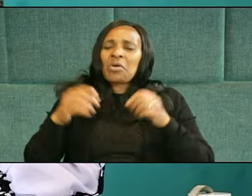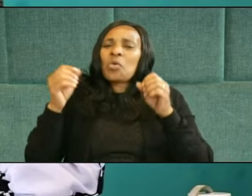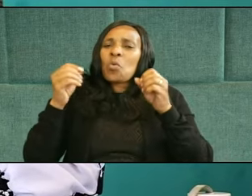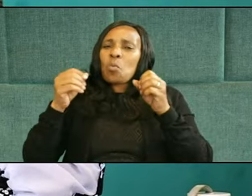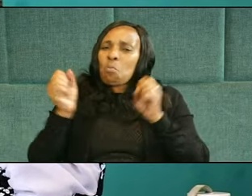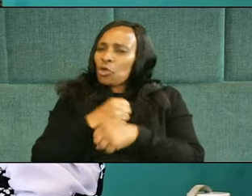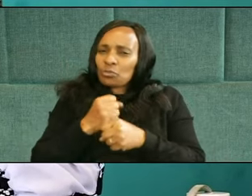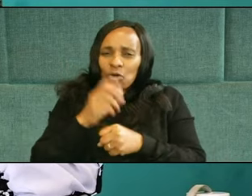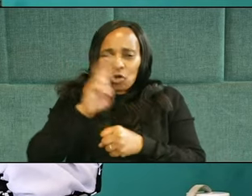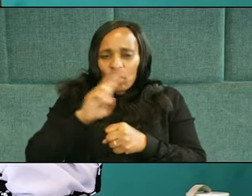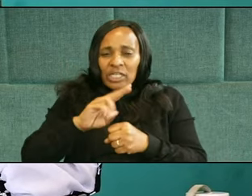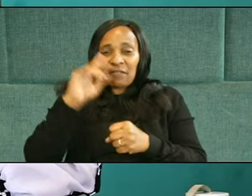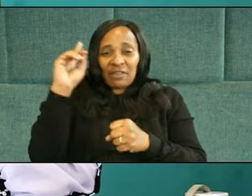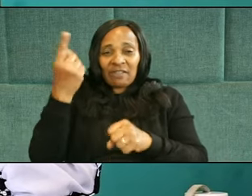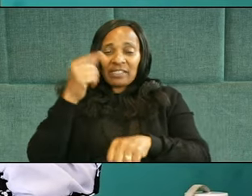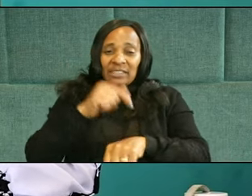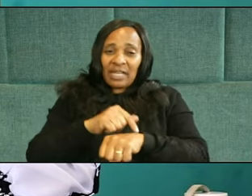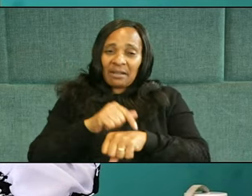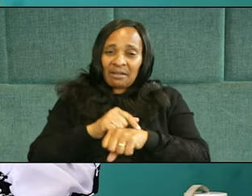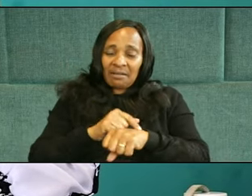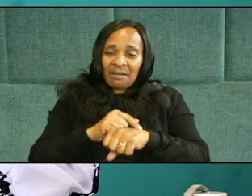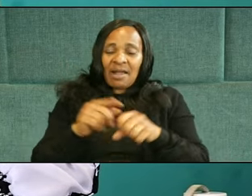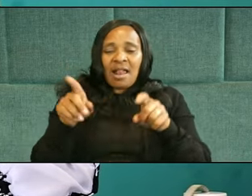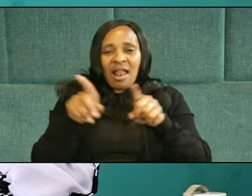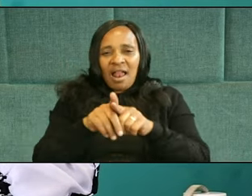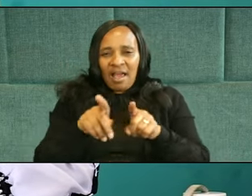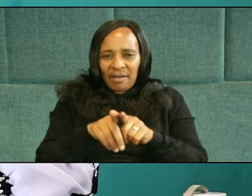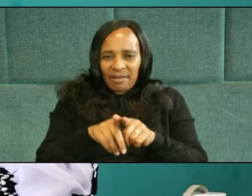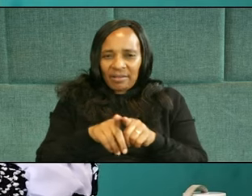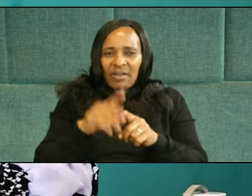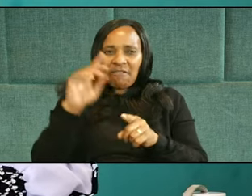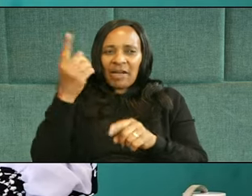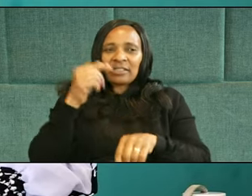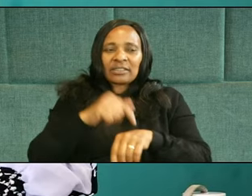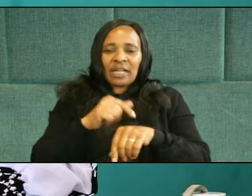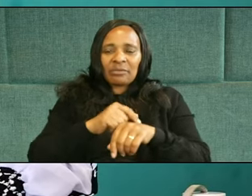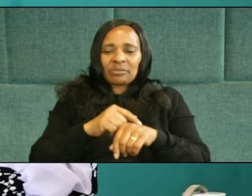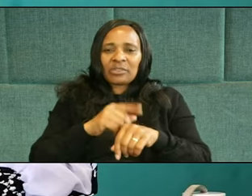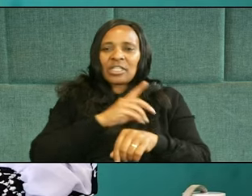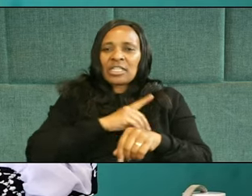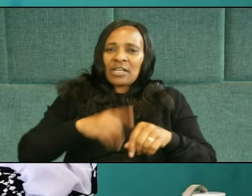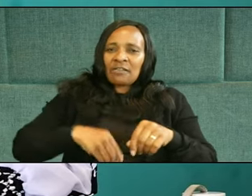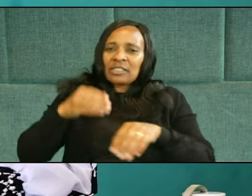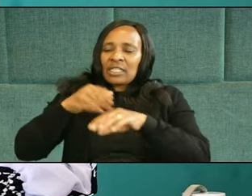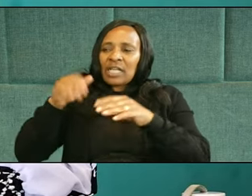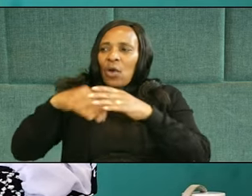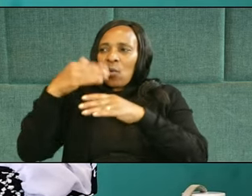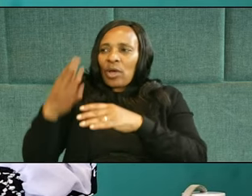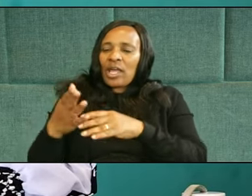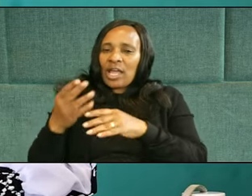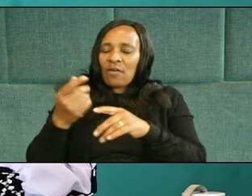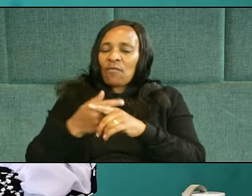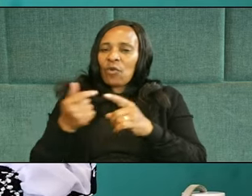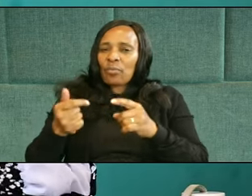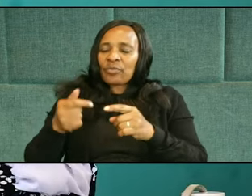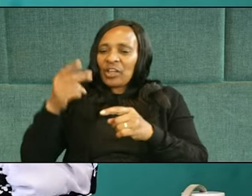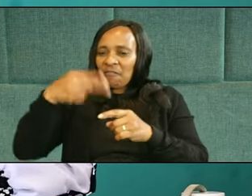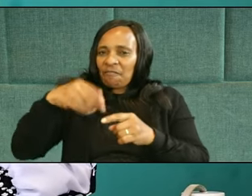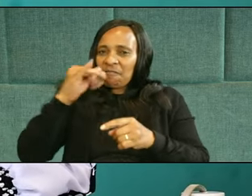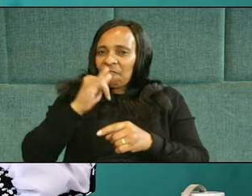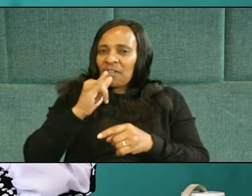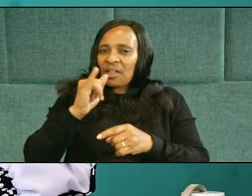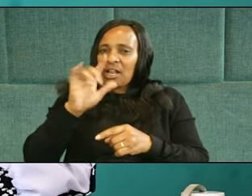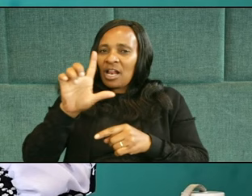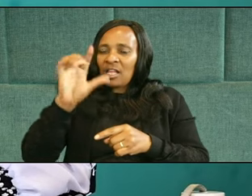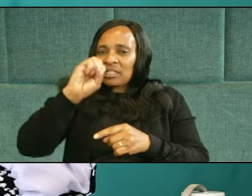reading it for the first time. Mm-hmm. Like the first time when David was sent away from the Philistine camp when they